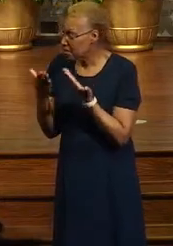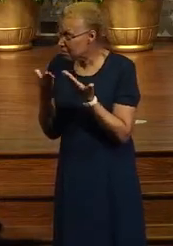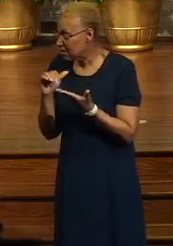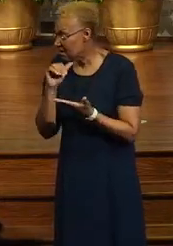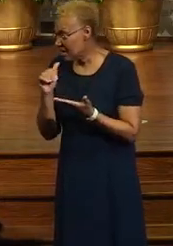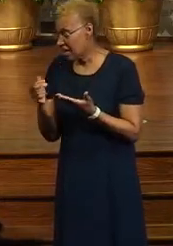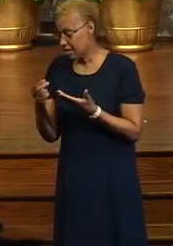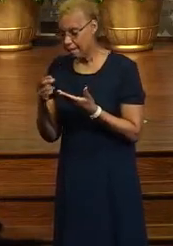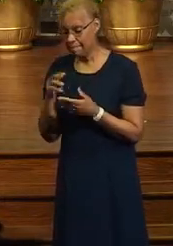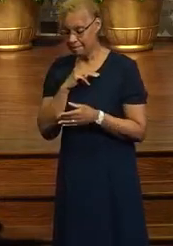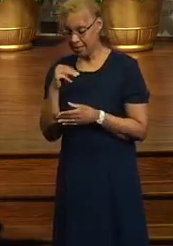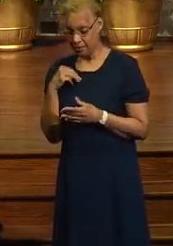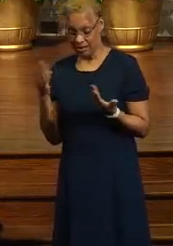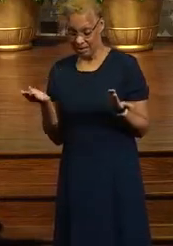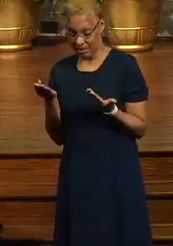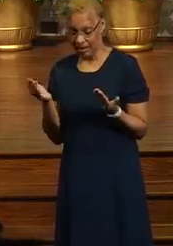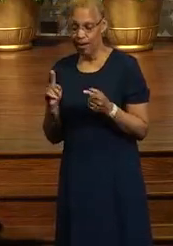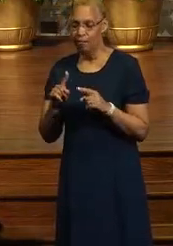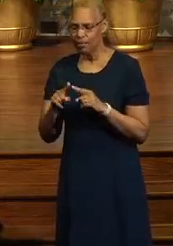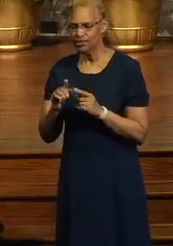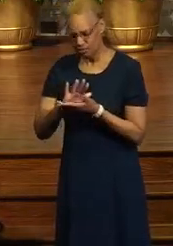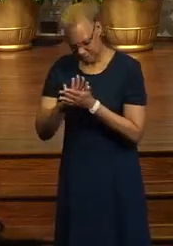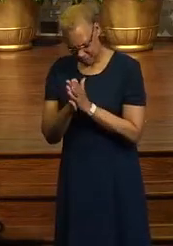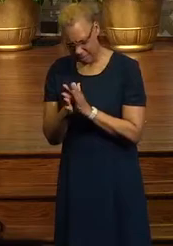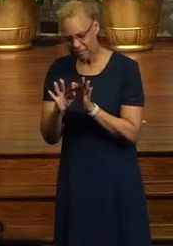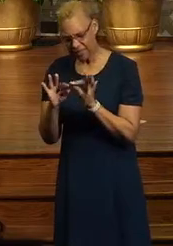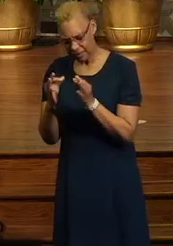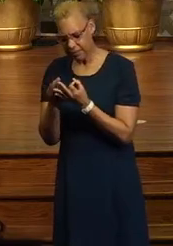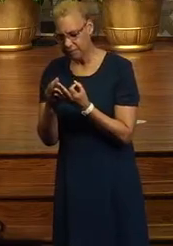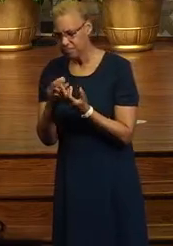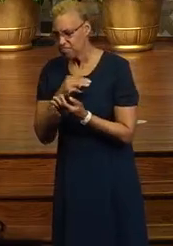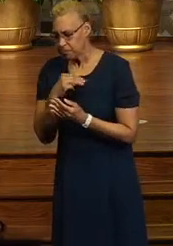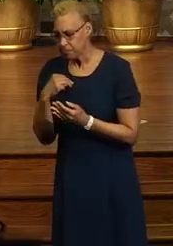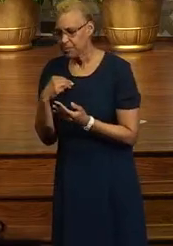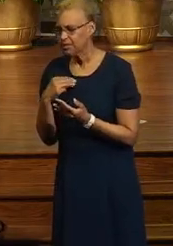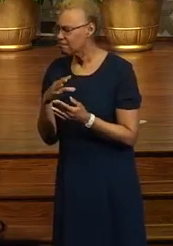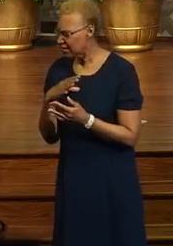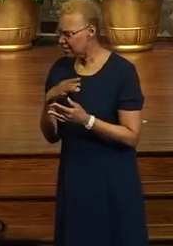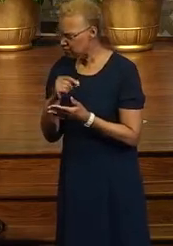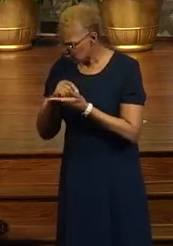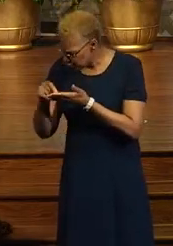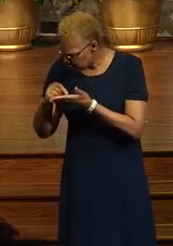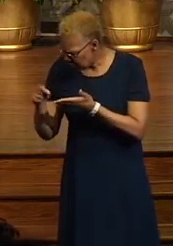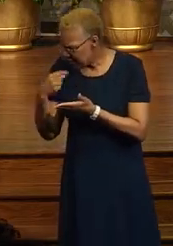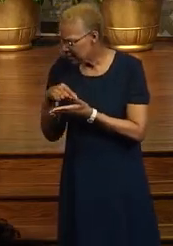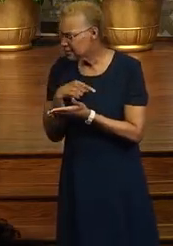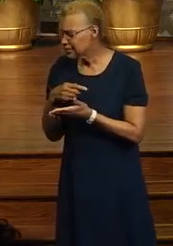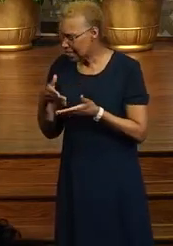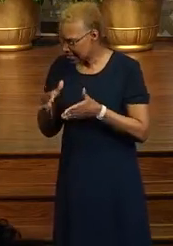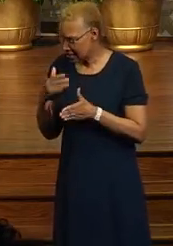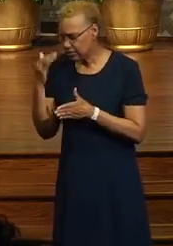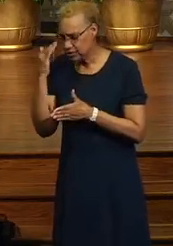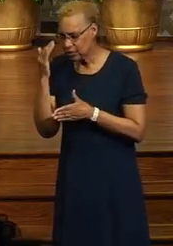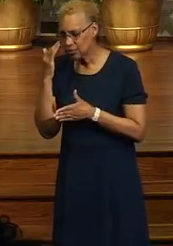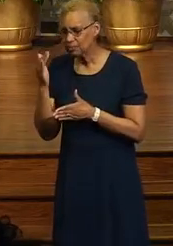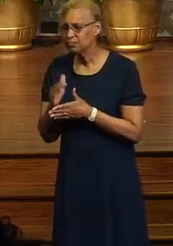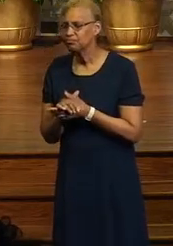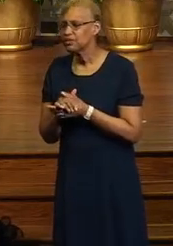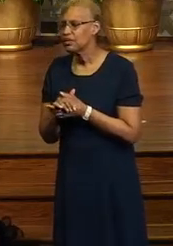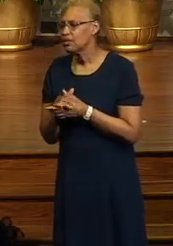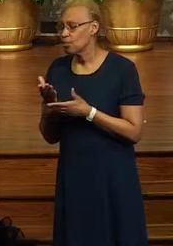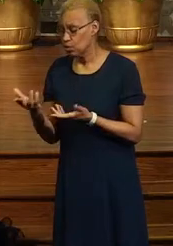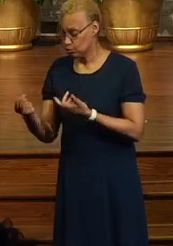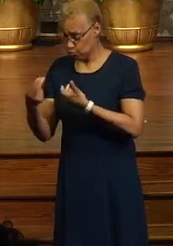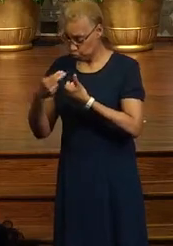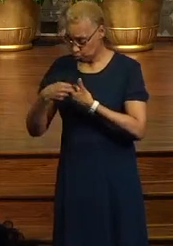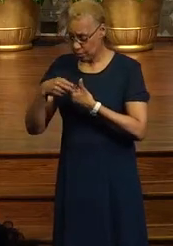family member. So write us, let us know, yes, I want to become a part of Berean. I may not be living in Atlanta, but I want to be a part of this fellowship.